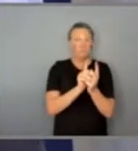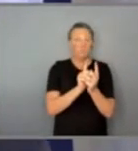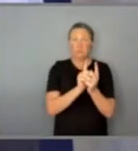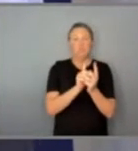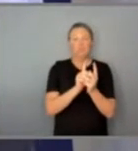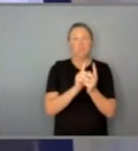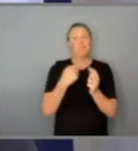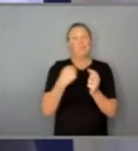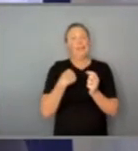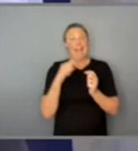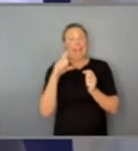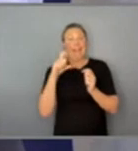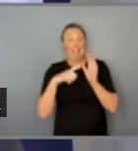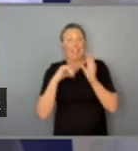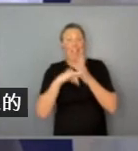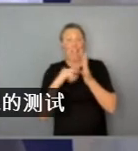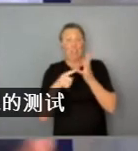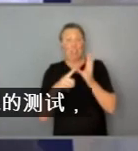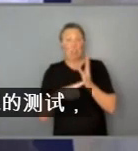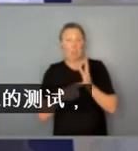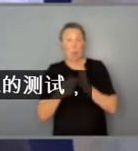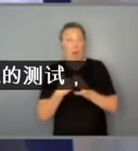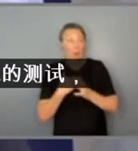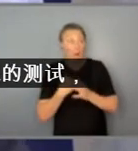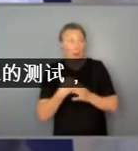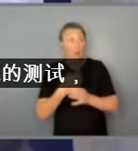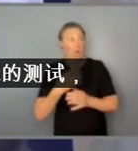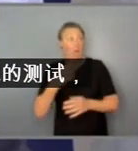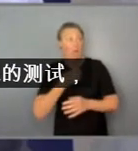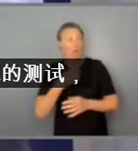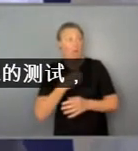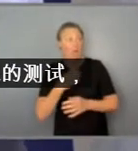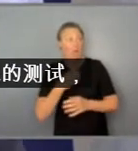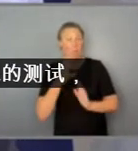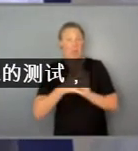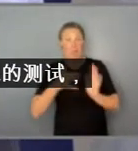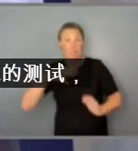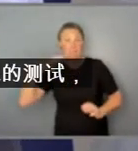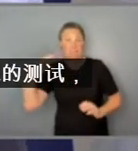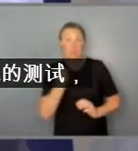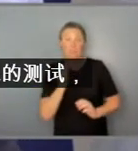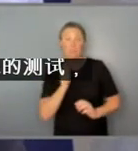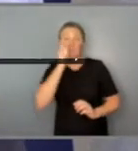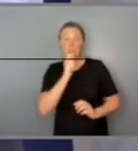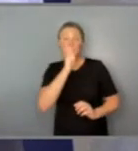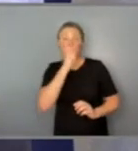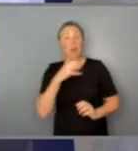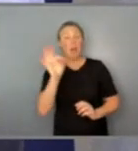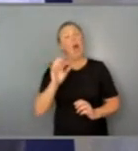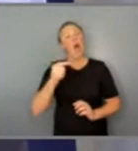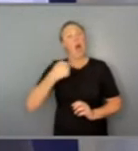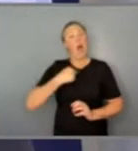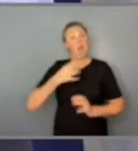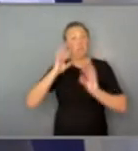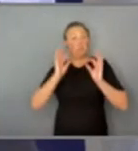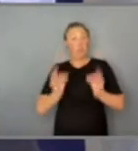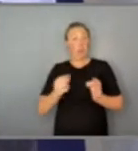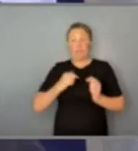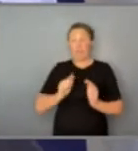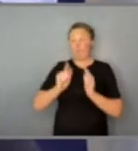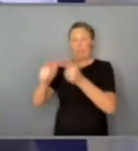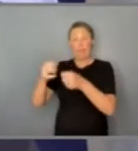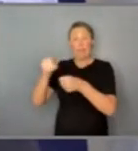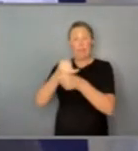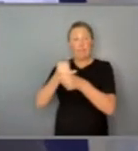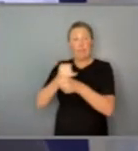went, I got a COVID test from the local pharmacy at Terrigal, picked one up, took the test, it was negative, I